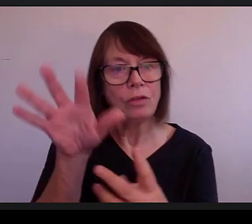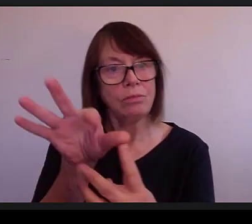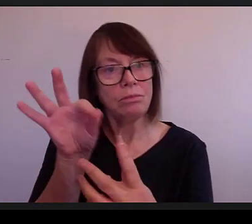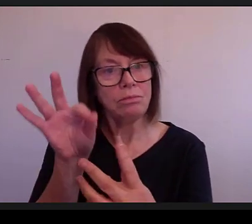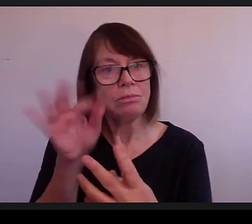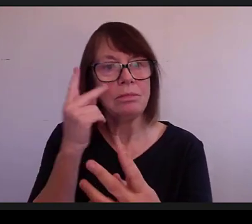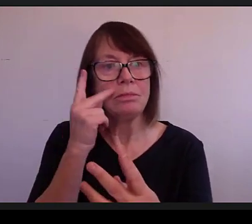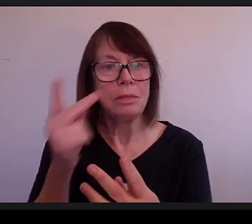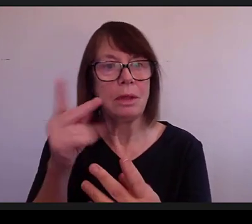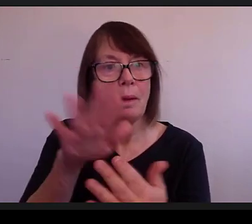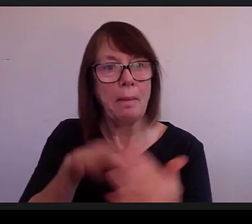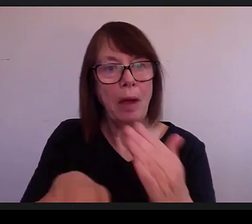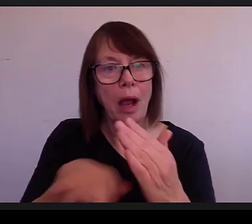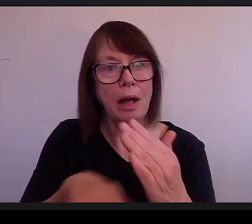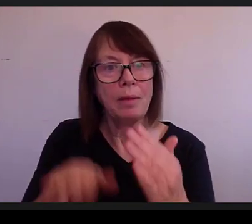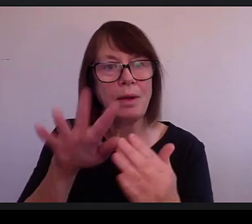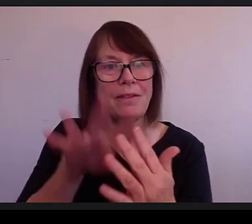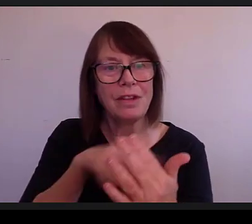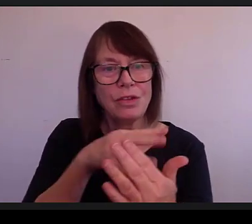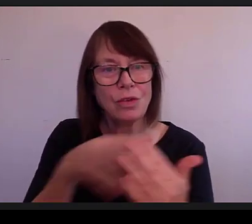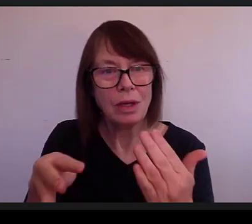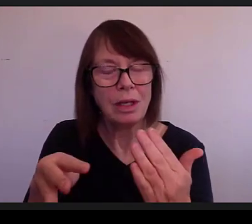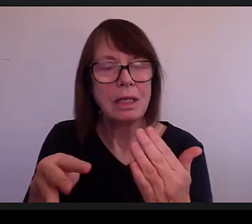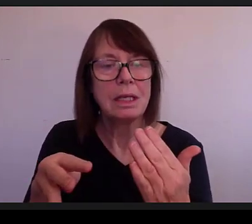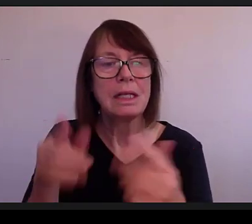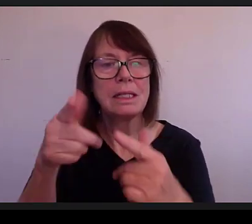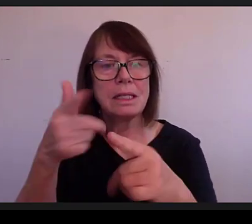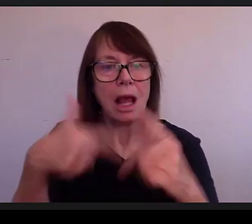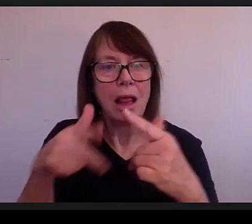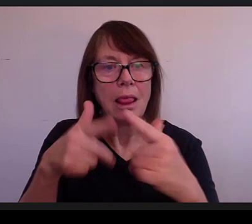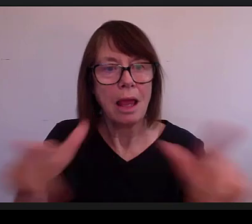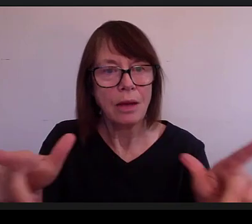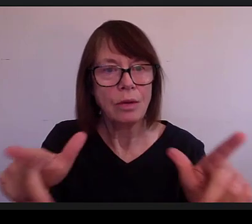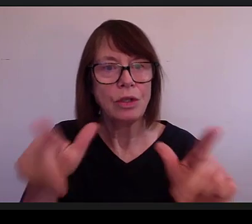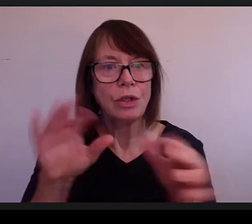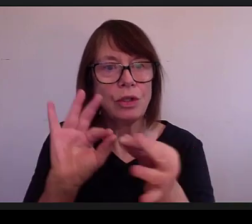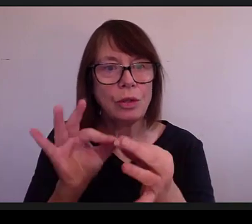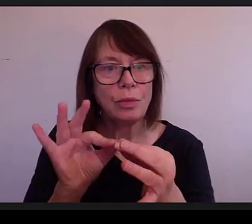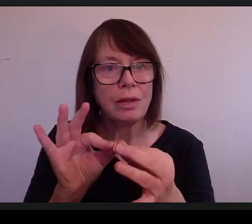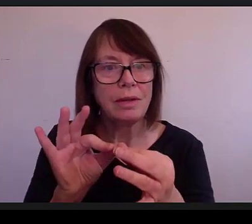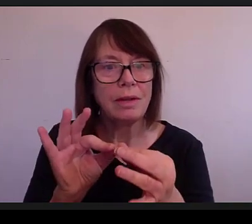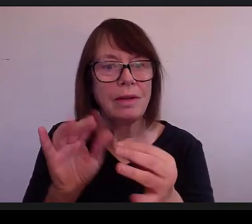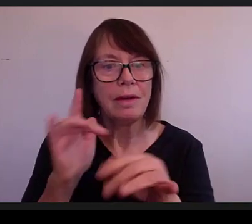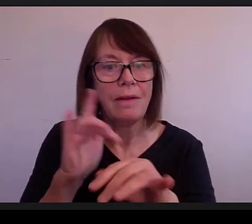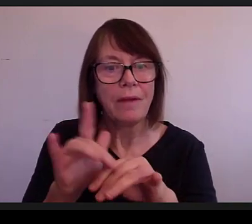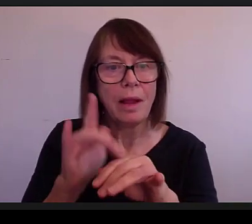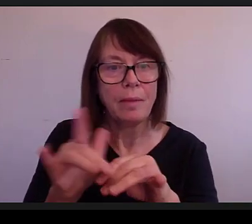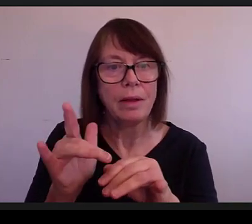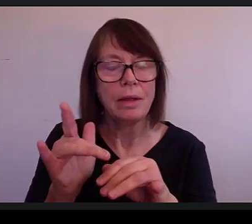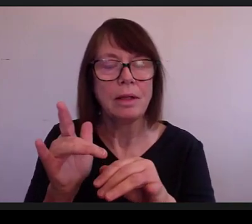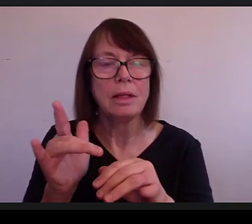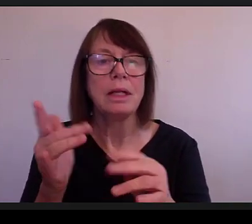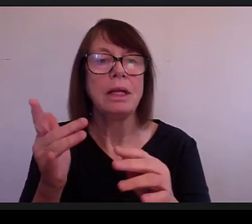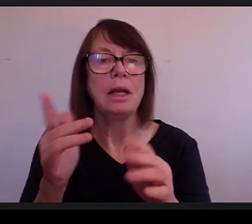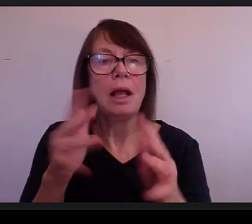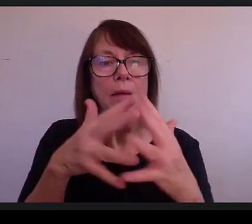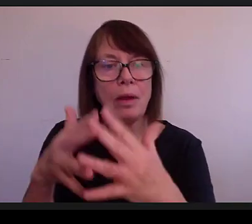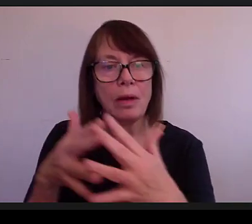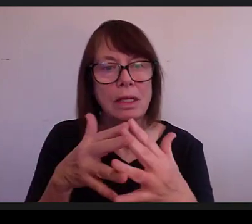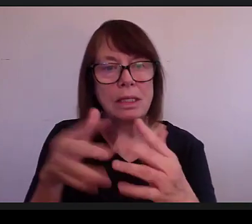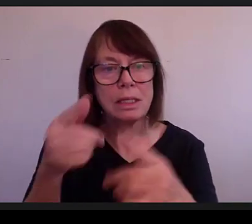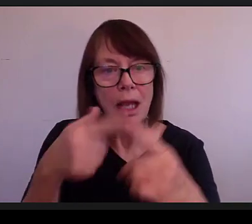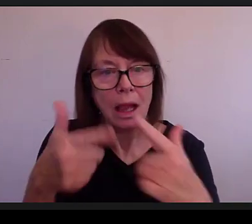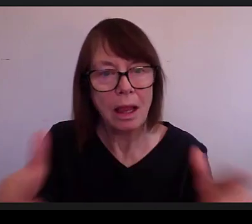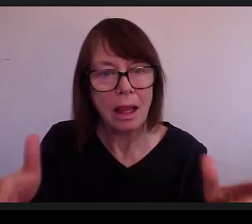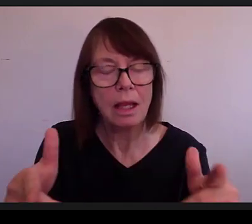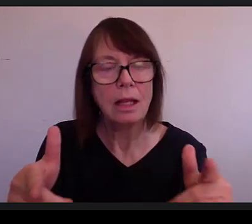your screen. In addition, sign language interpretation is available in American Sign Language, as well as